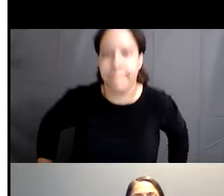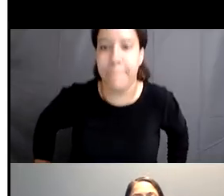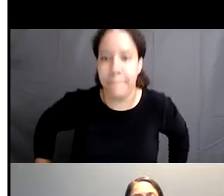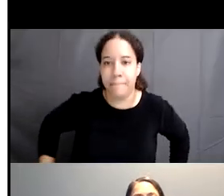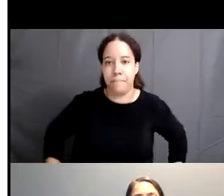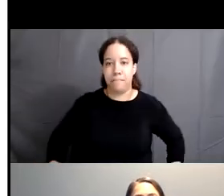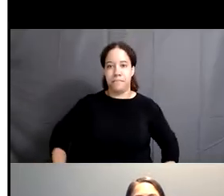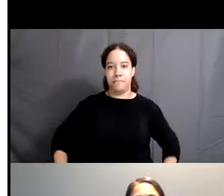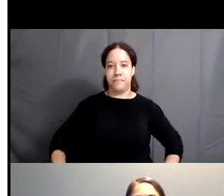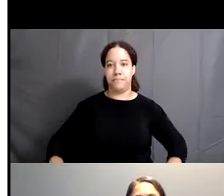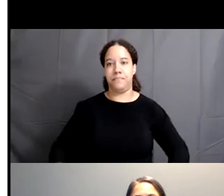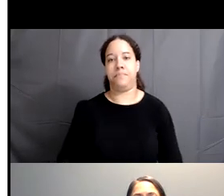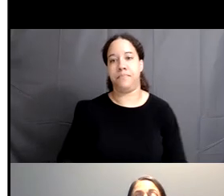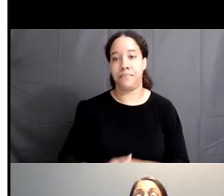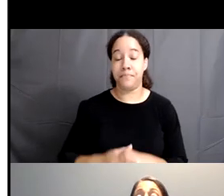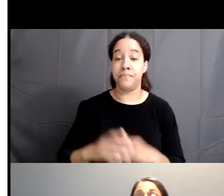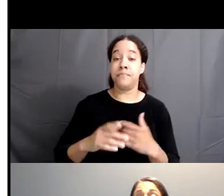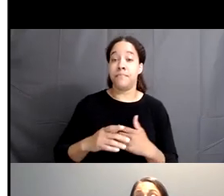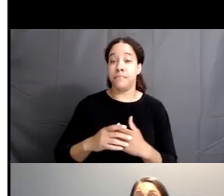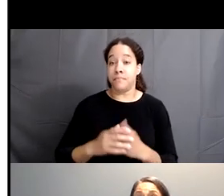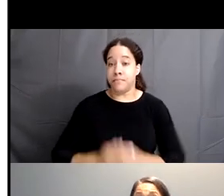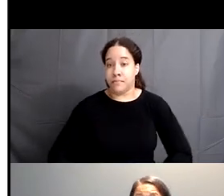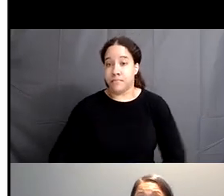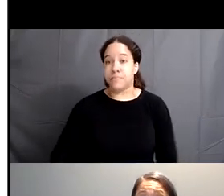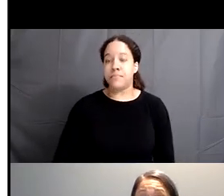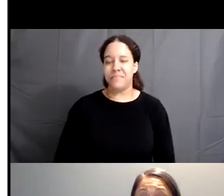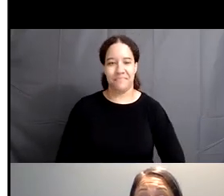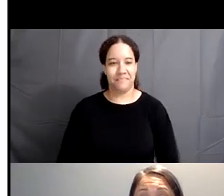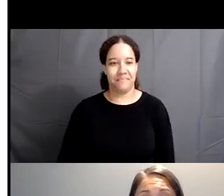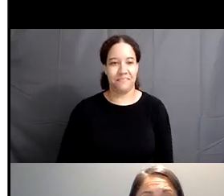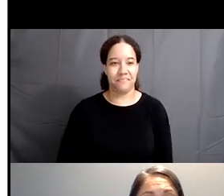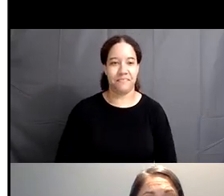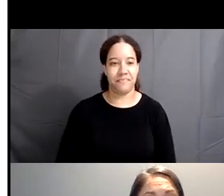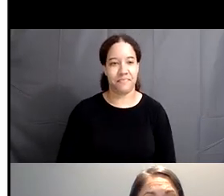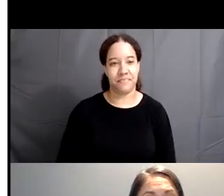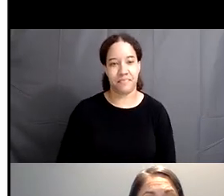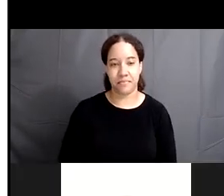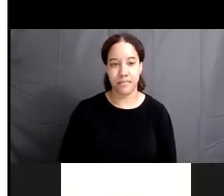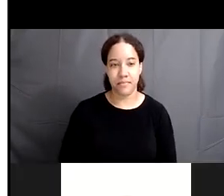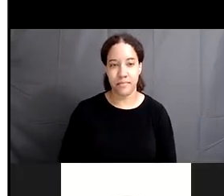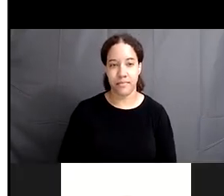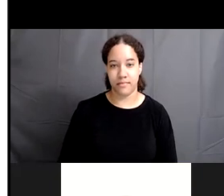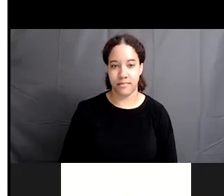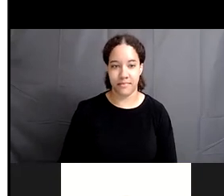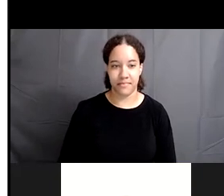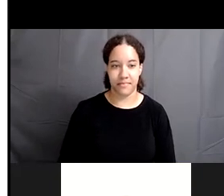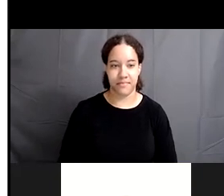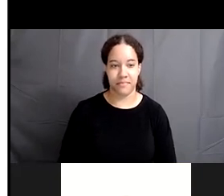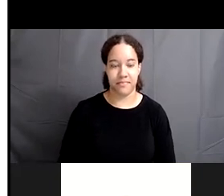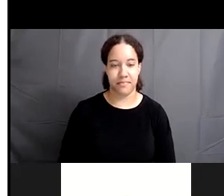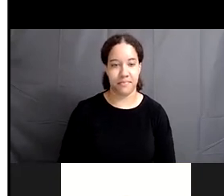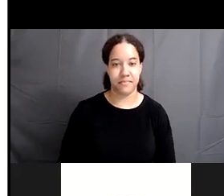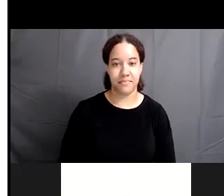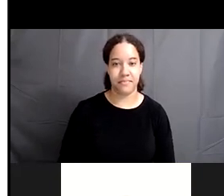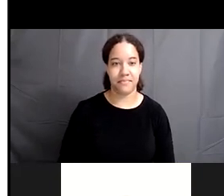So there is more than one way to be employee owned. Let's go ahead and hit enter on this slide. I think there might be some animations.